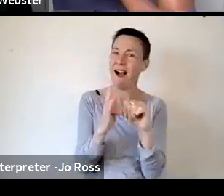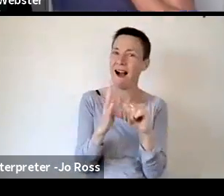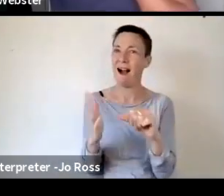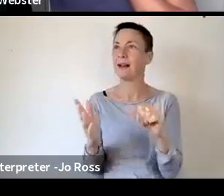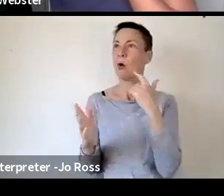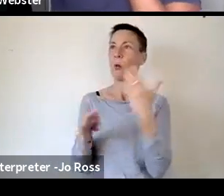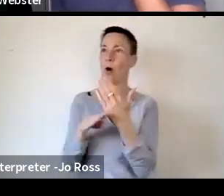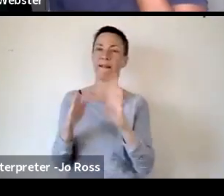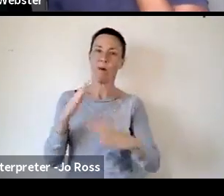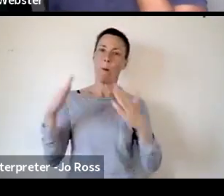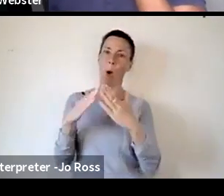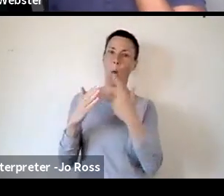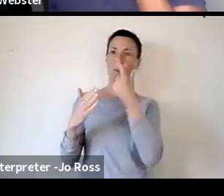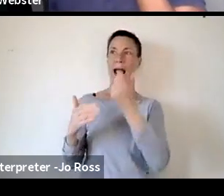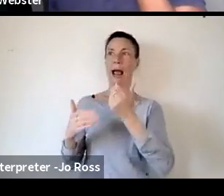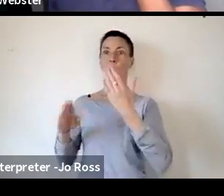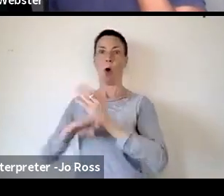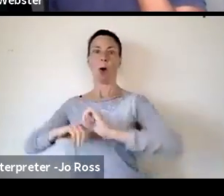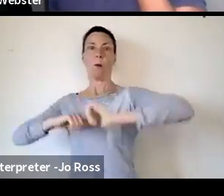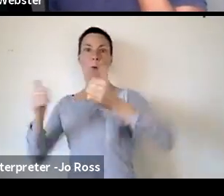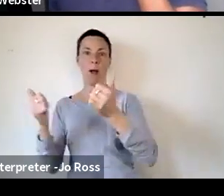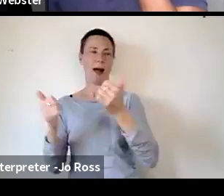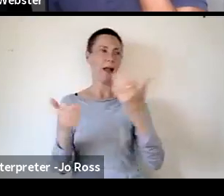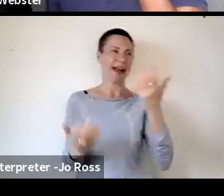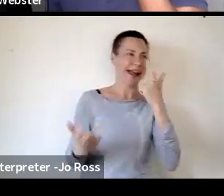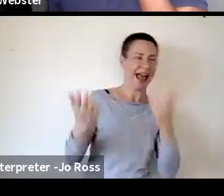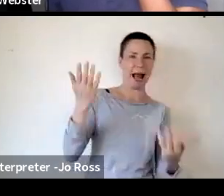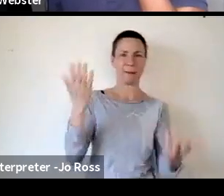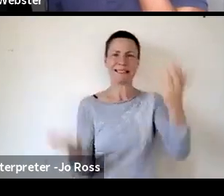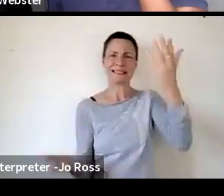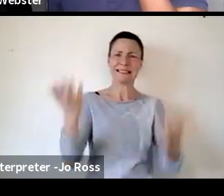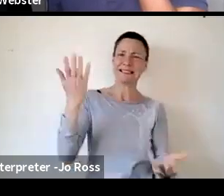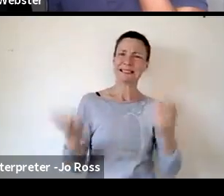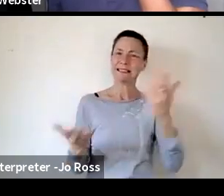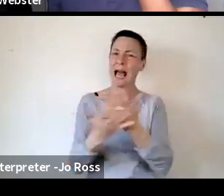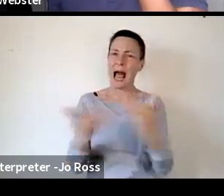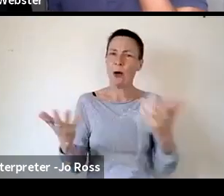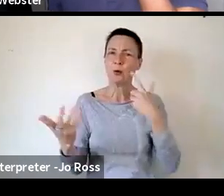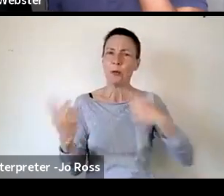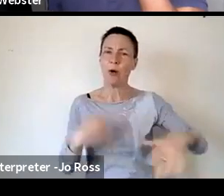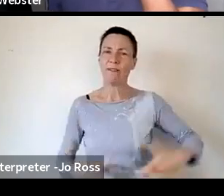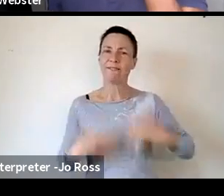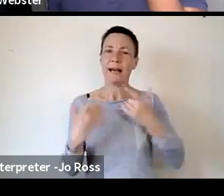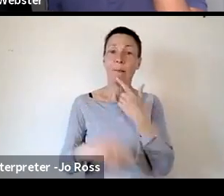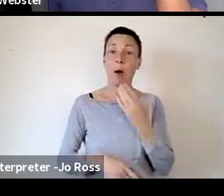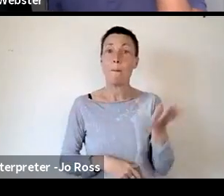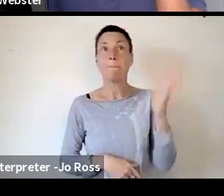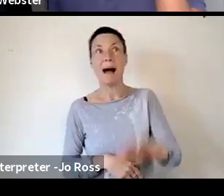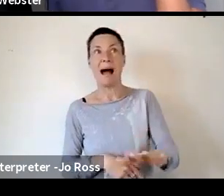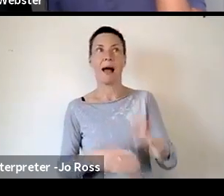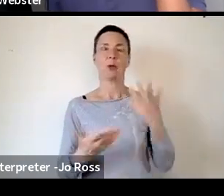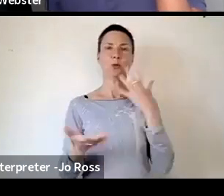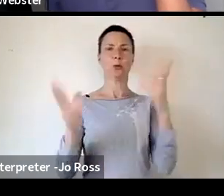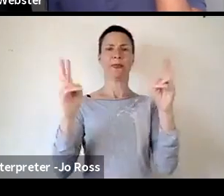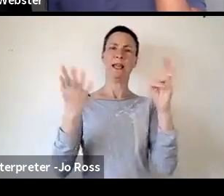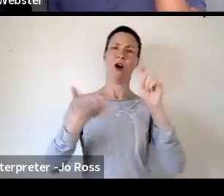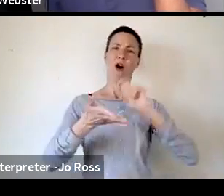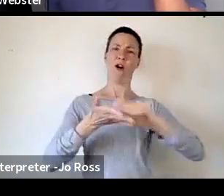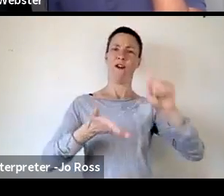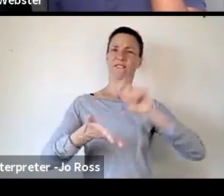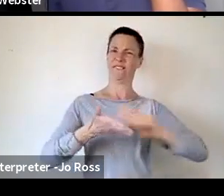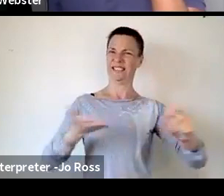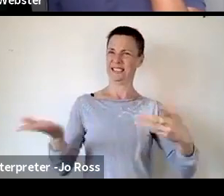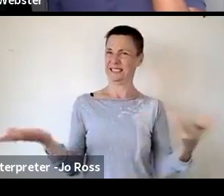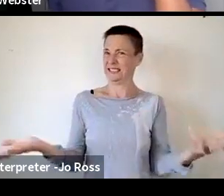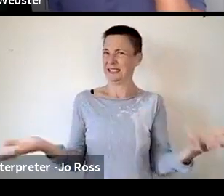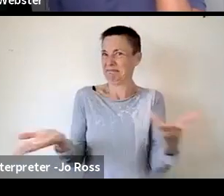it? It can work in different ways. I don't know. How do we all feel about going back to the office?